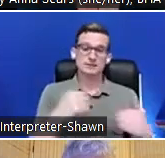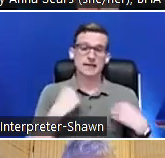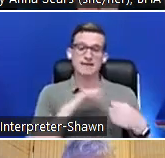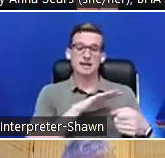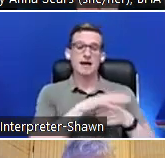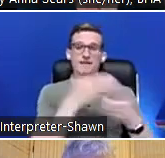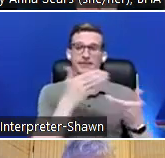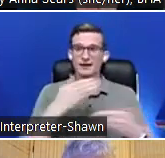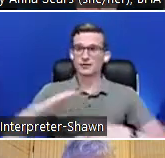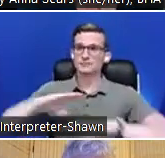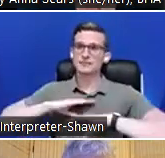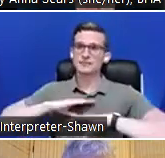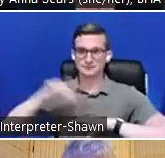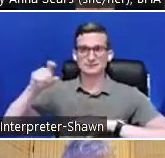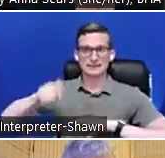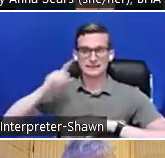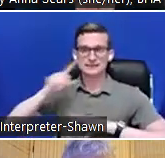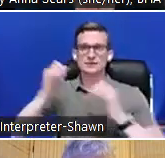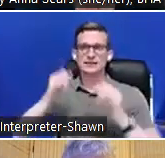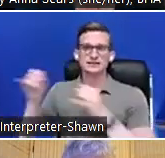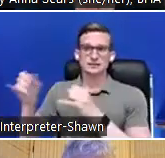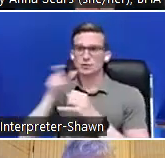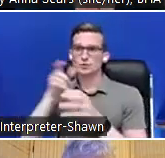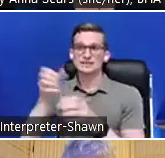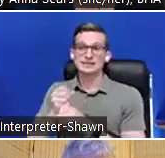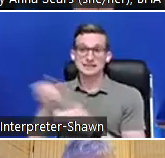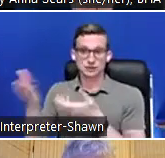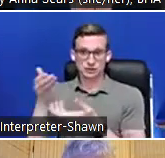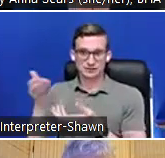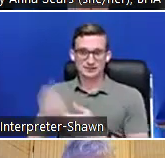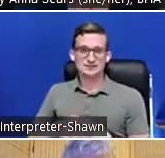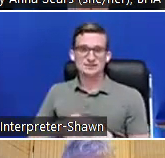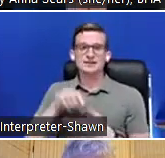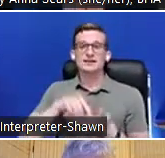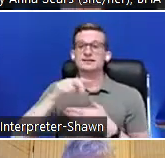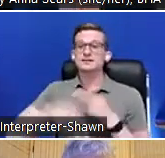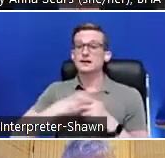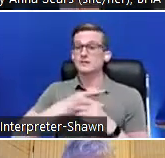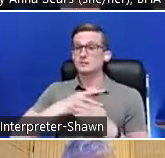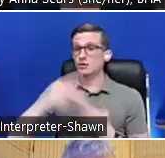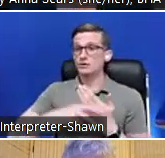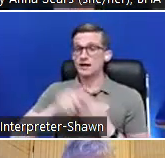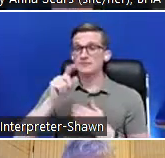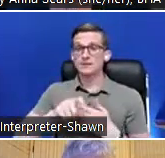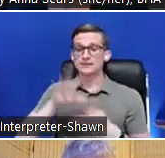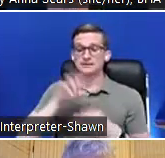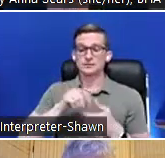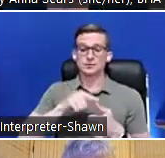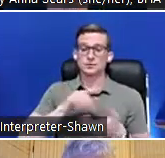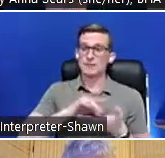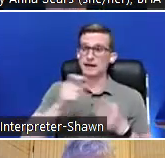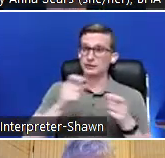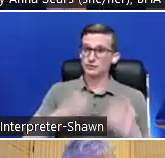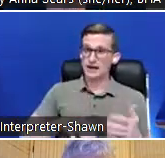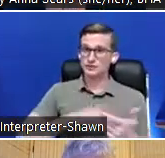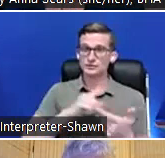that medical type service. This type of program must employ at a minimum a medical director who's responsible for oversight